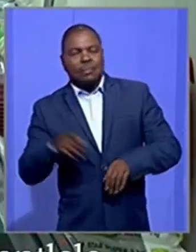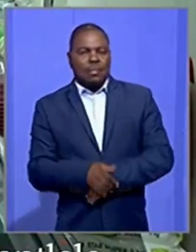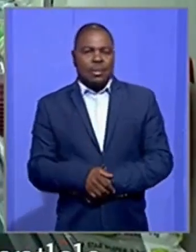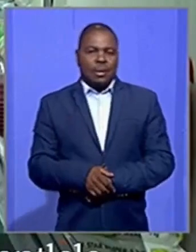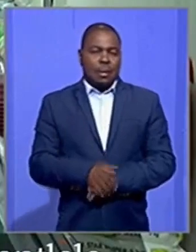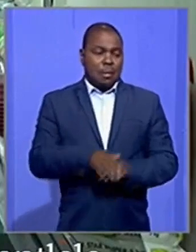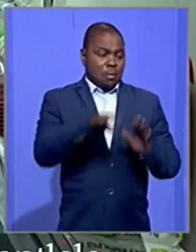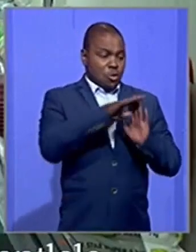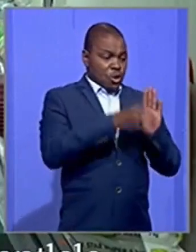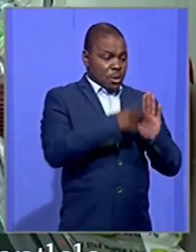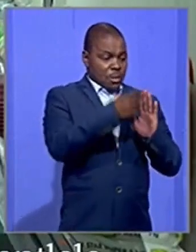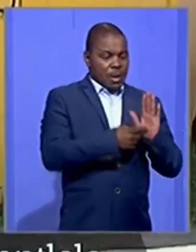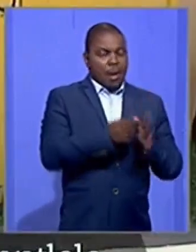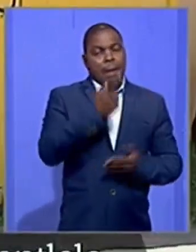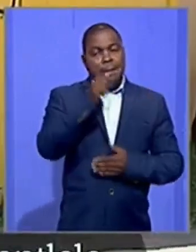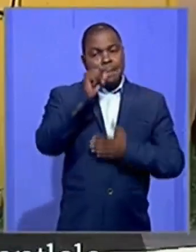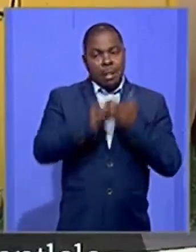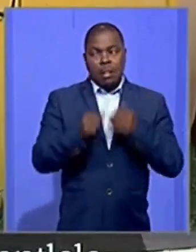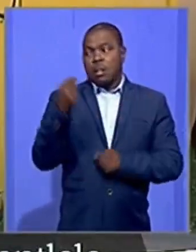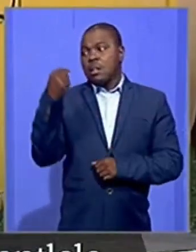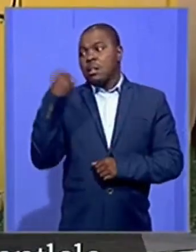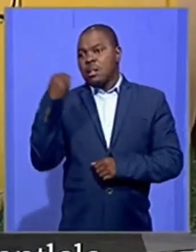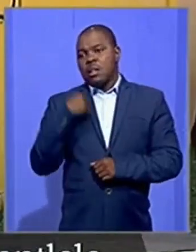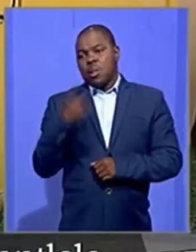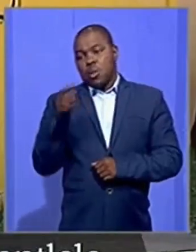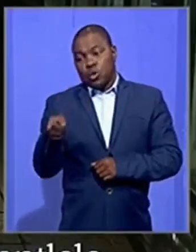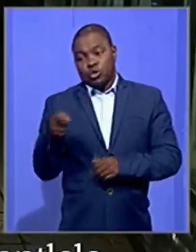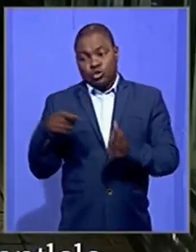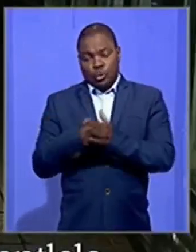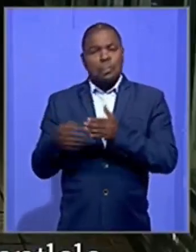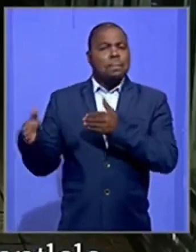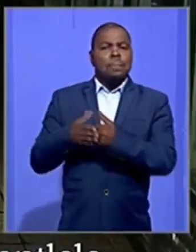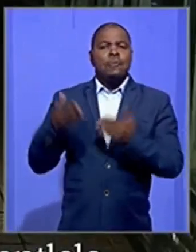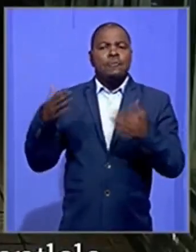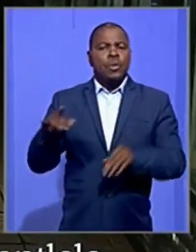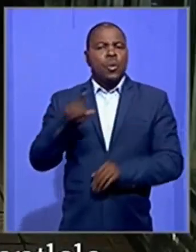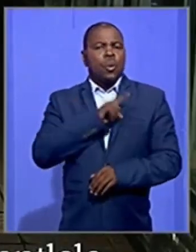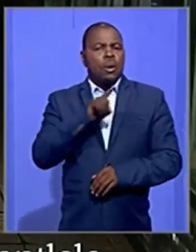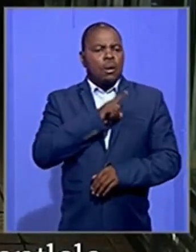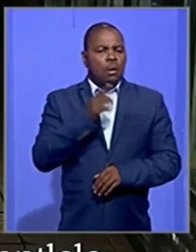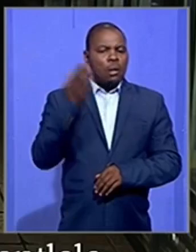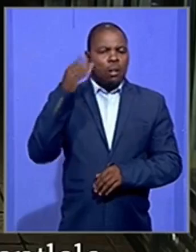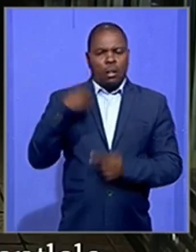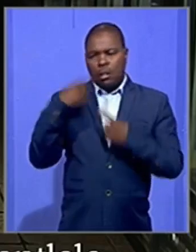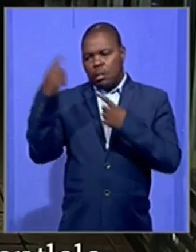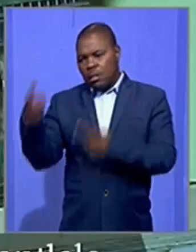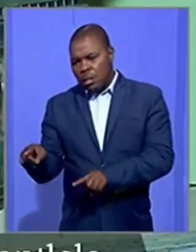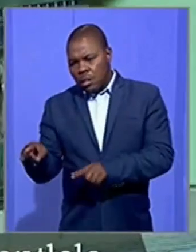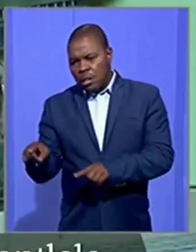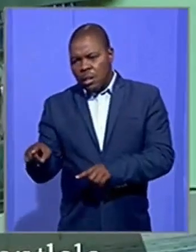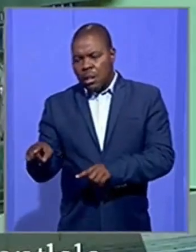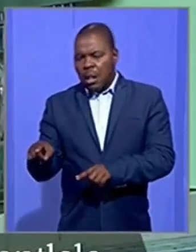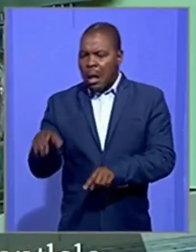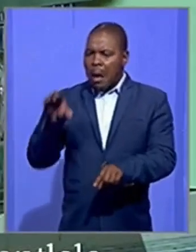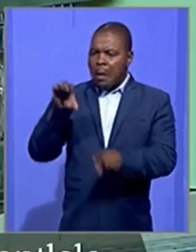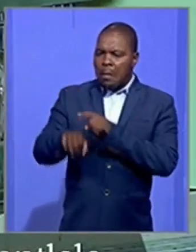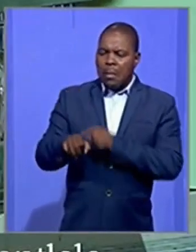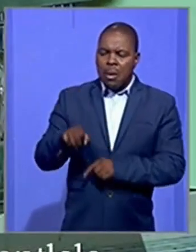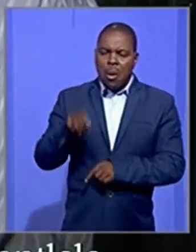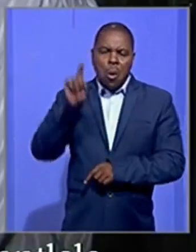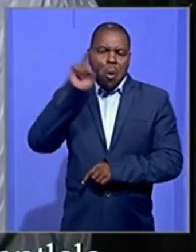mora dikgwedi tse mmalwa fela ka mora ho kwalwa ha lebenkeleng lena ka mora hore ho fumanwe hore le rekisetsa batho dijo tse bodileng